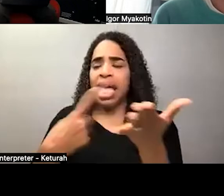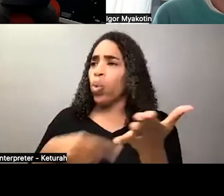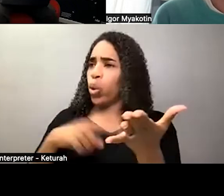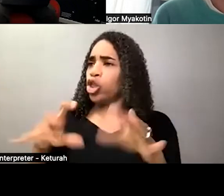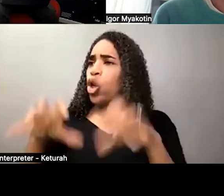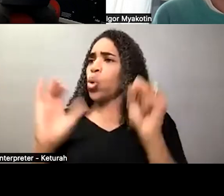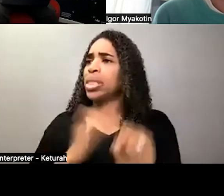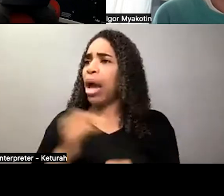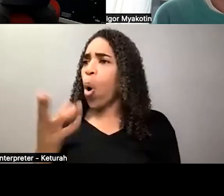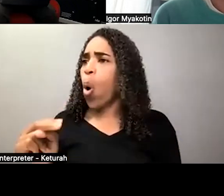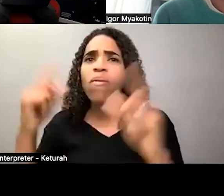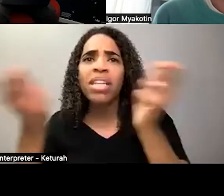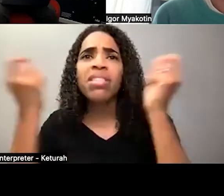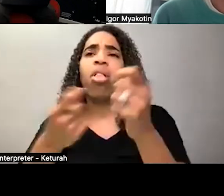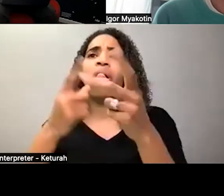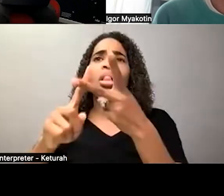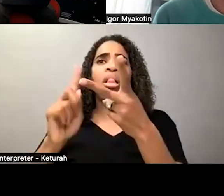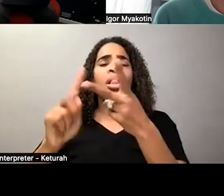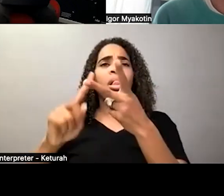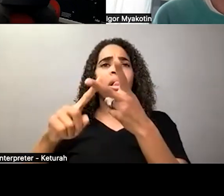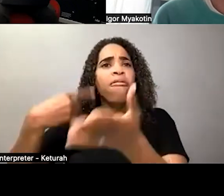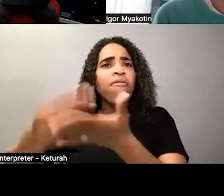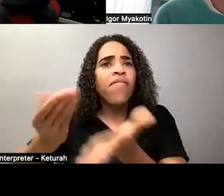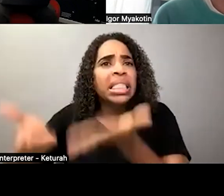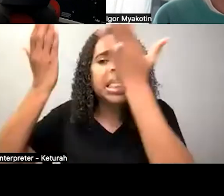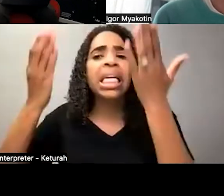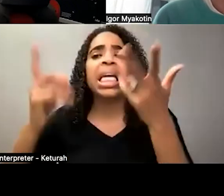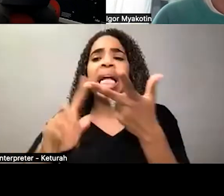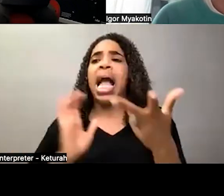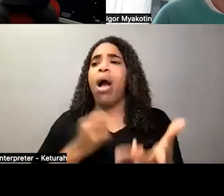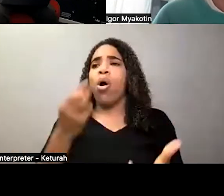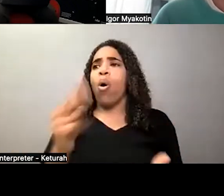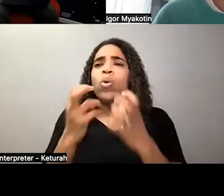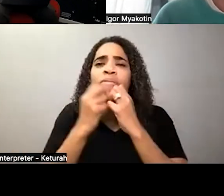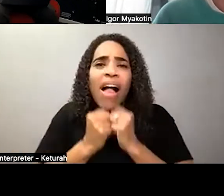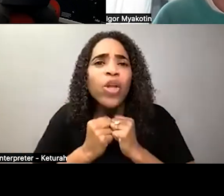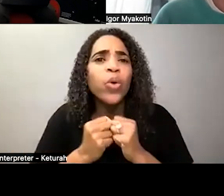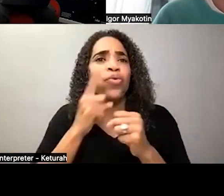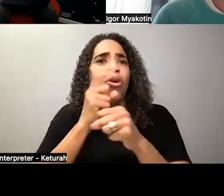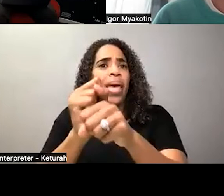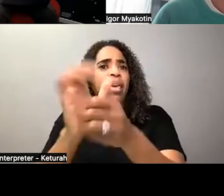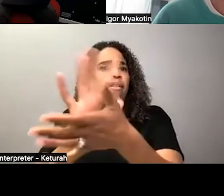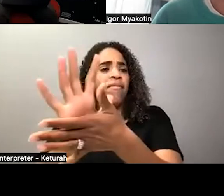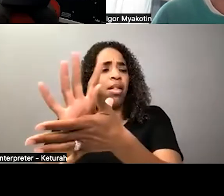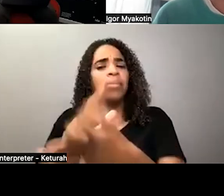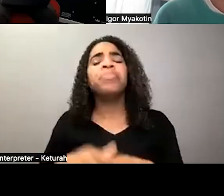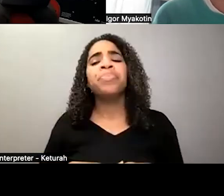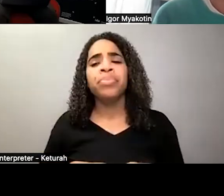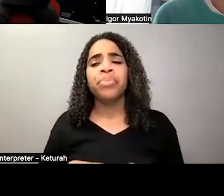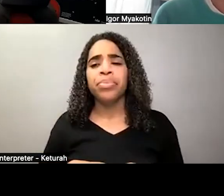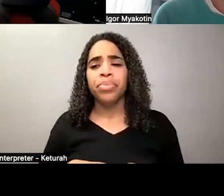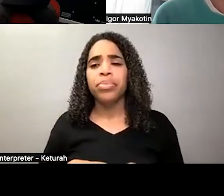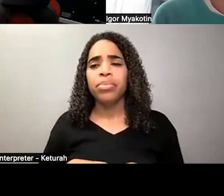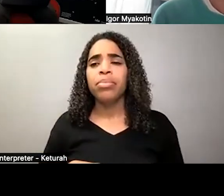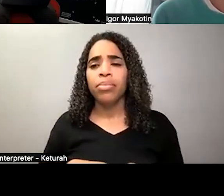own fundings, and our own values of filmmaking, and we cannot, till when we should measure